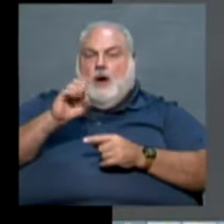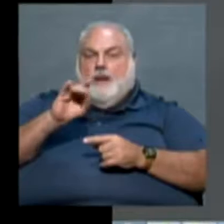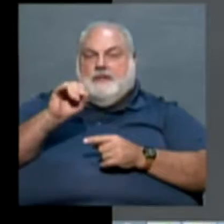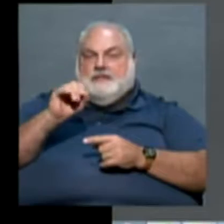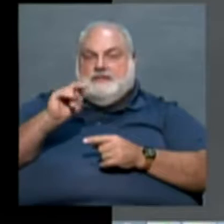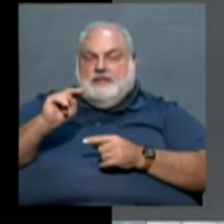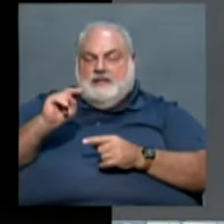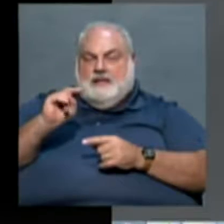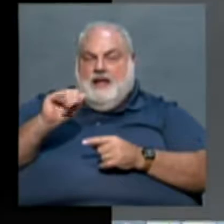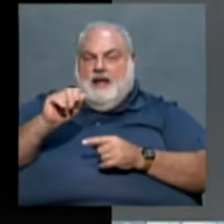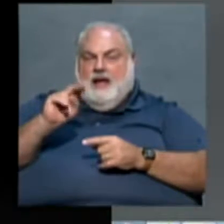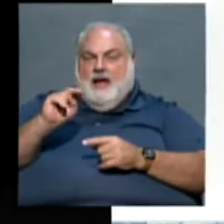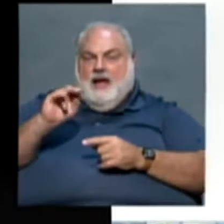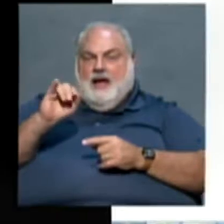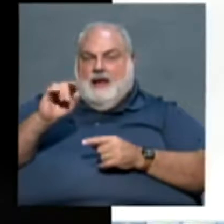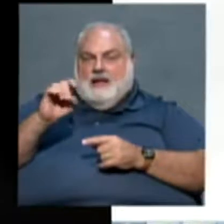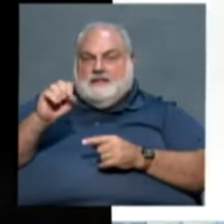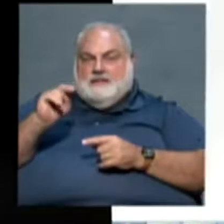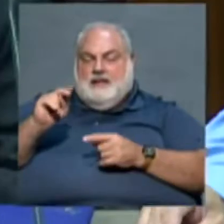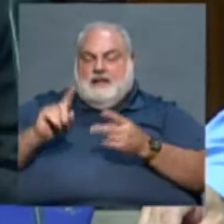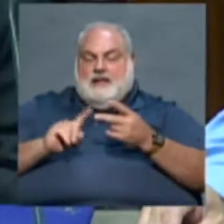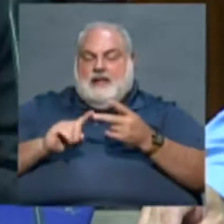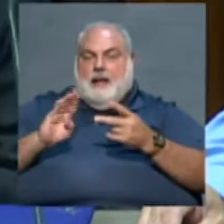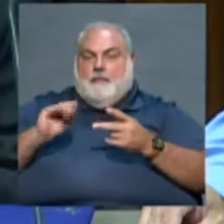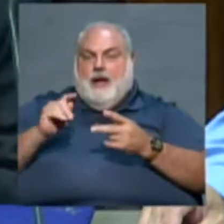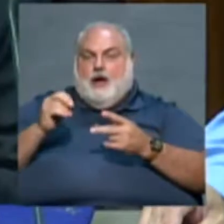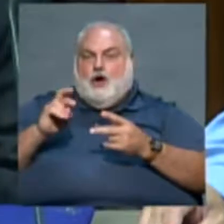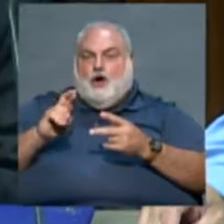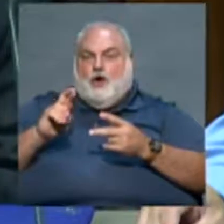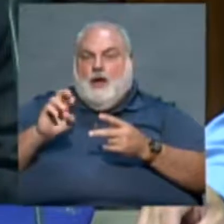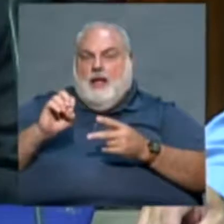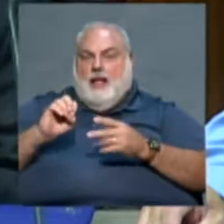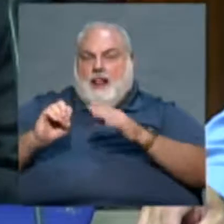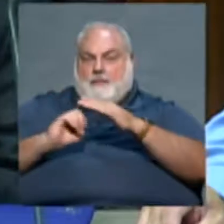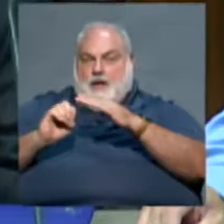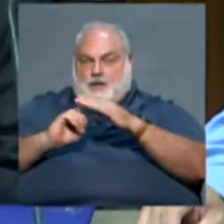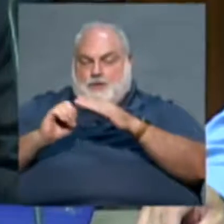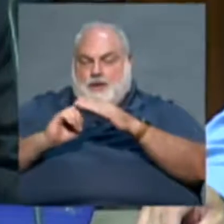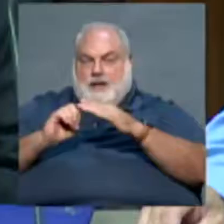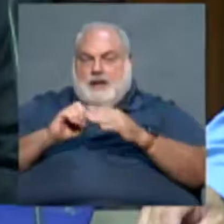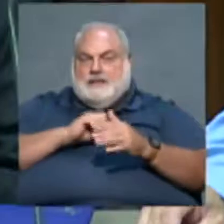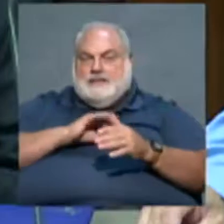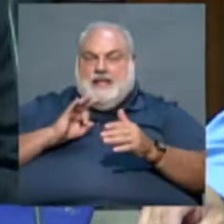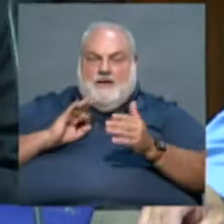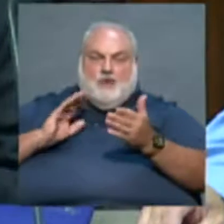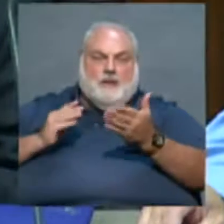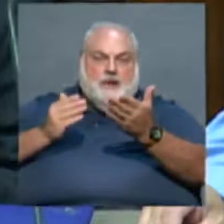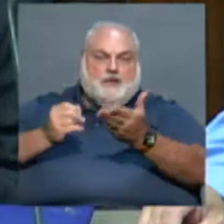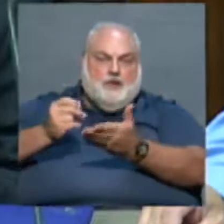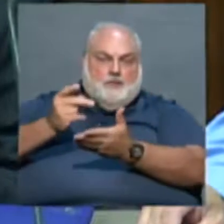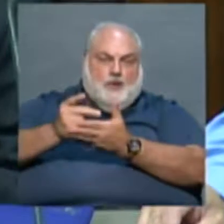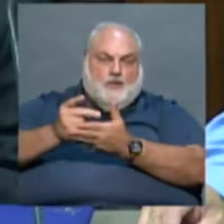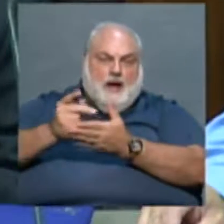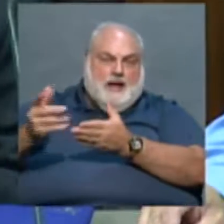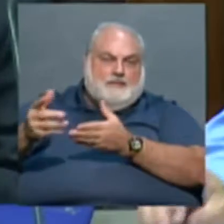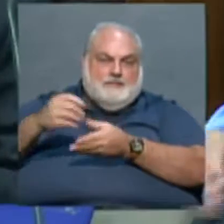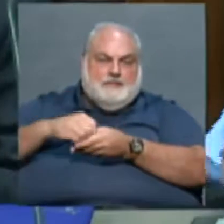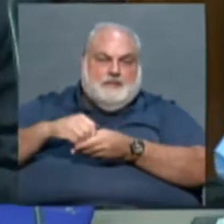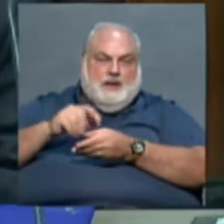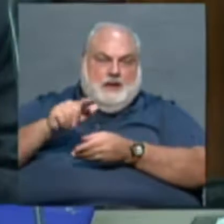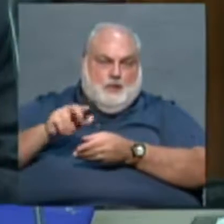Highway 10, Baker Elementary, 15,001 Canis Road. Staff recommends approval of the annexation as